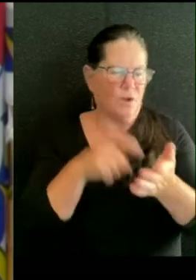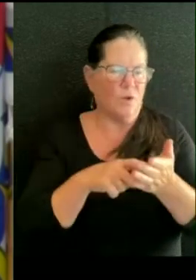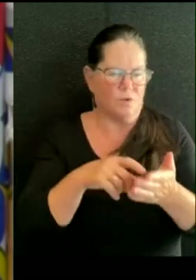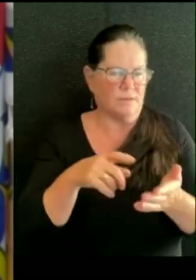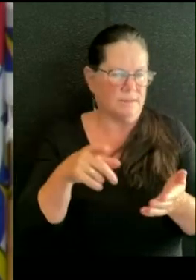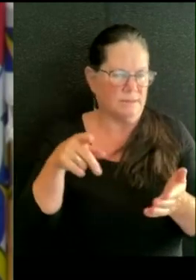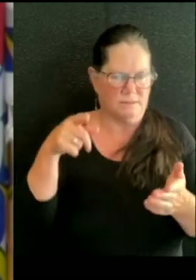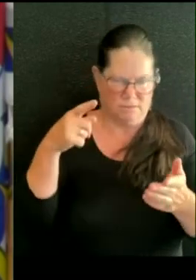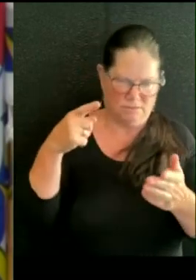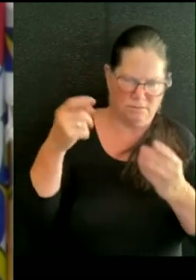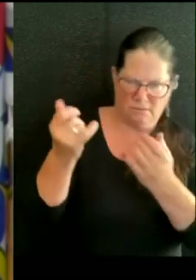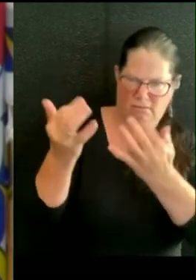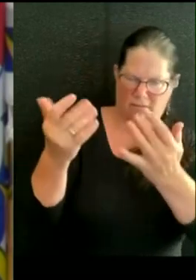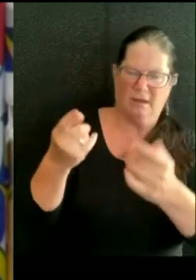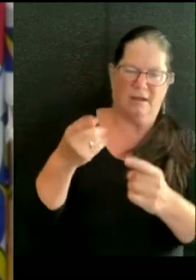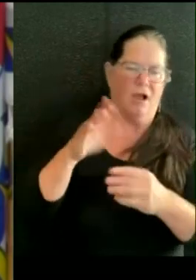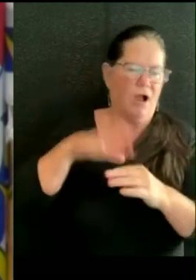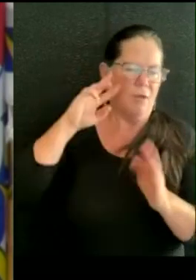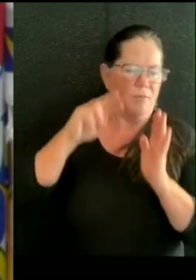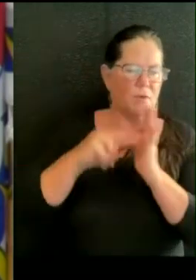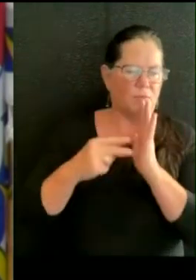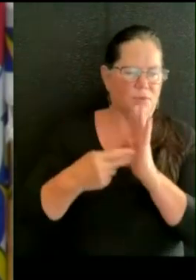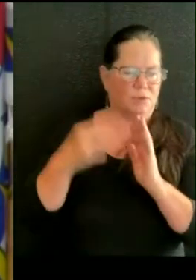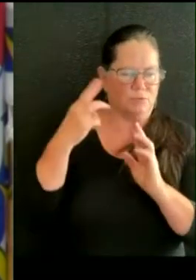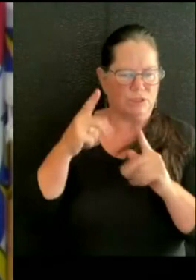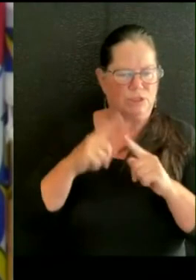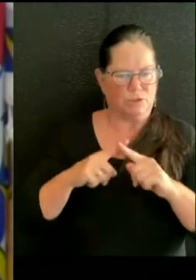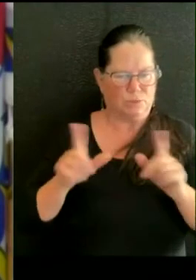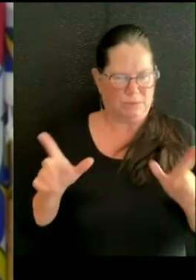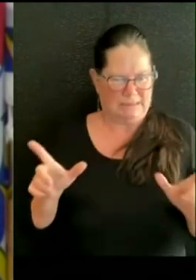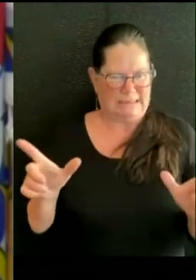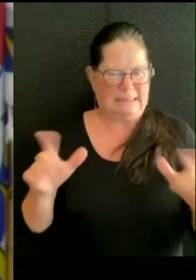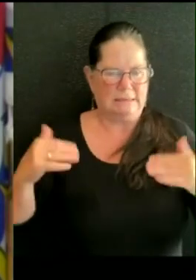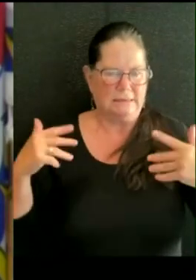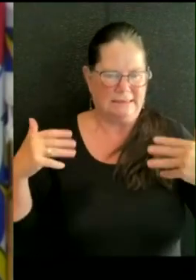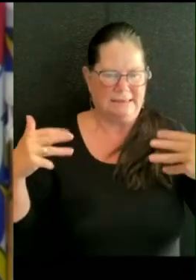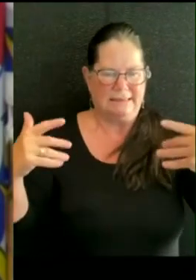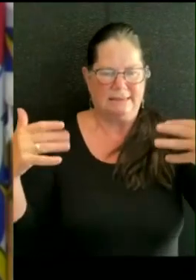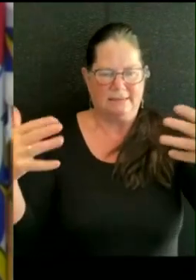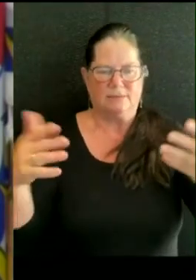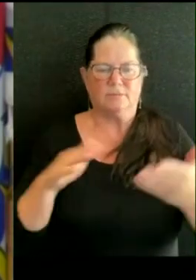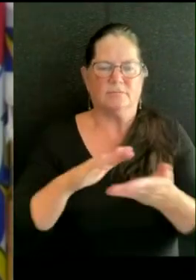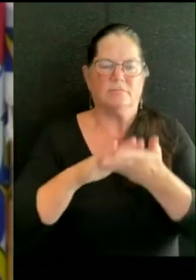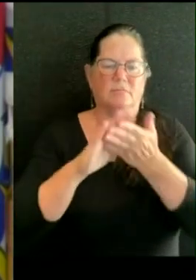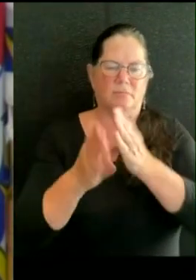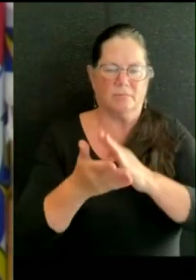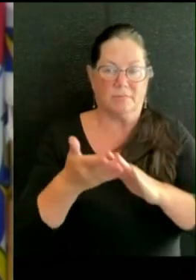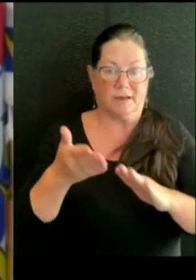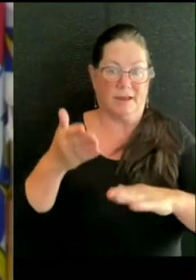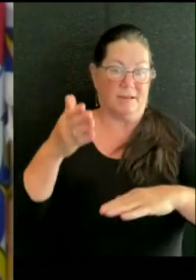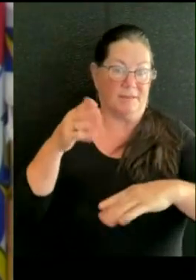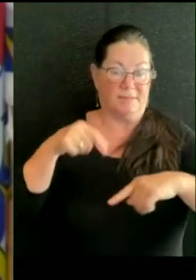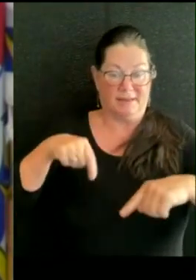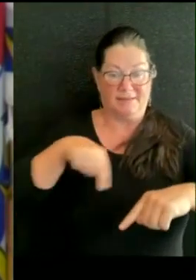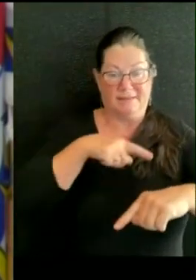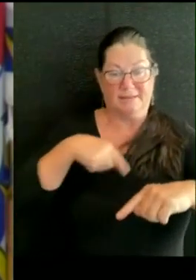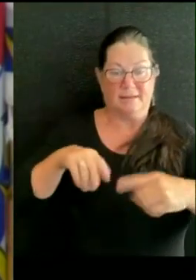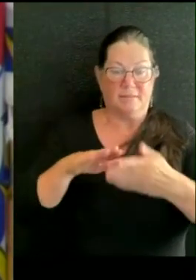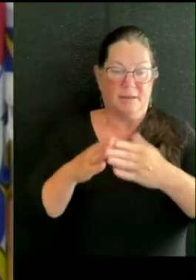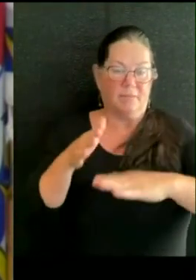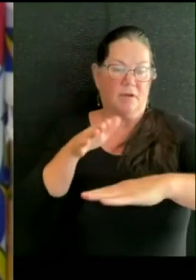to recommend that orders be rescinded to alerts by securing control lines